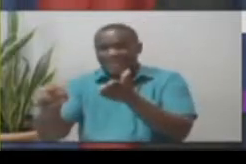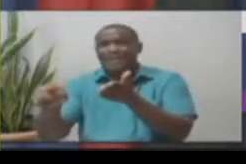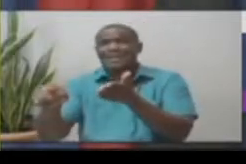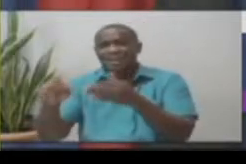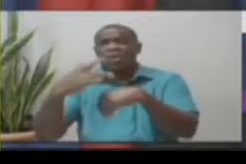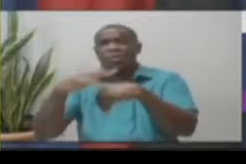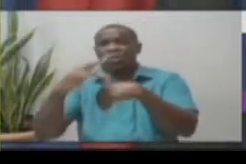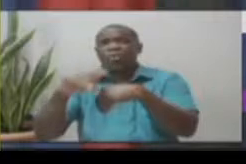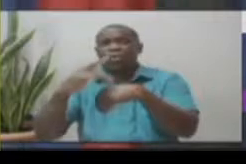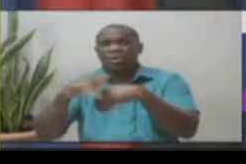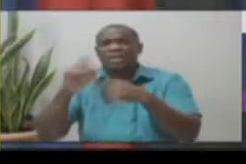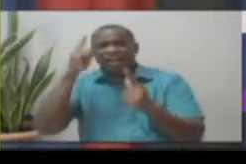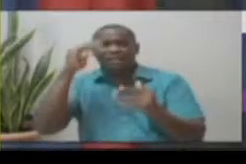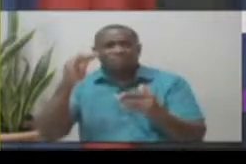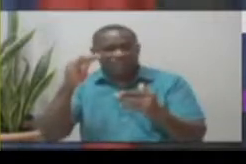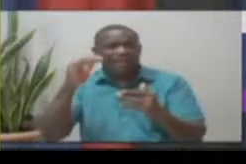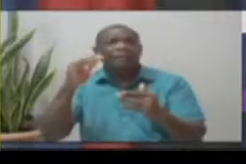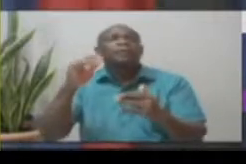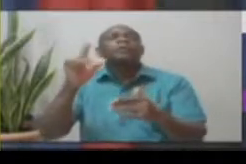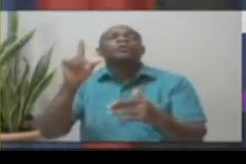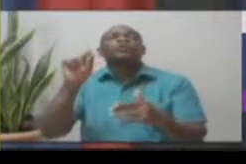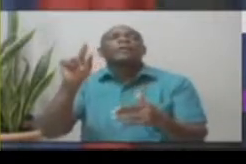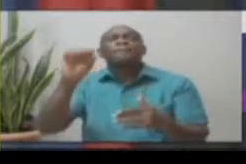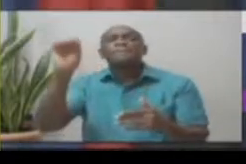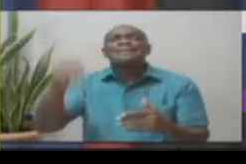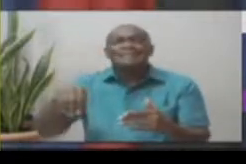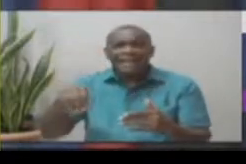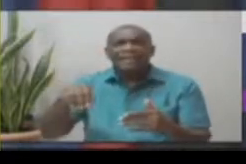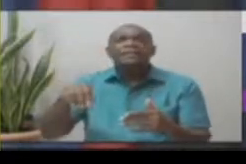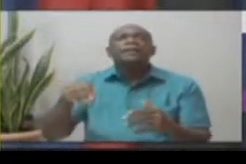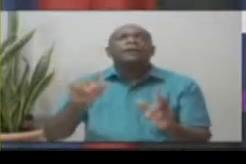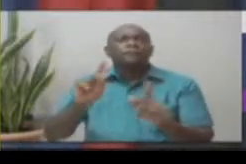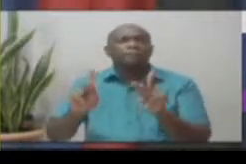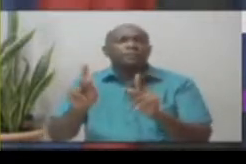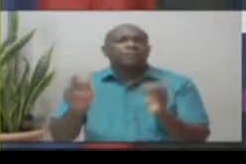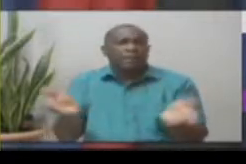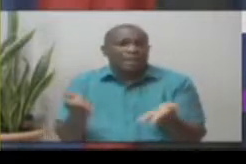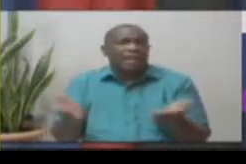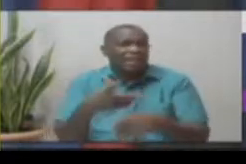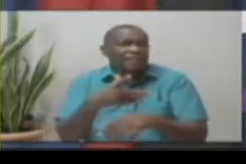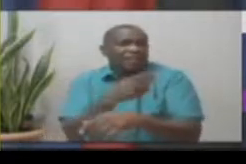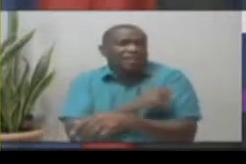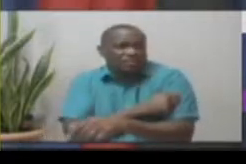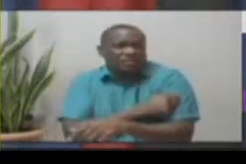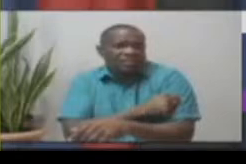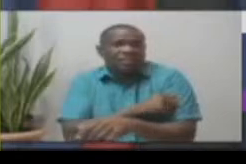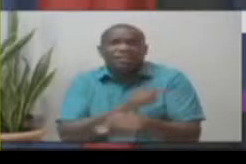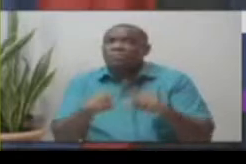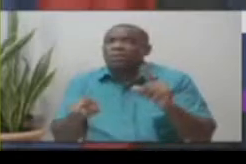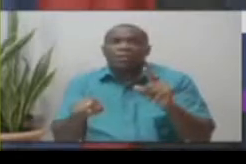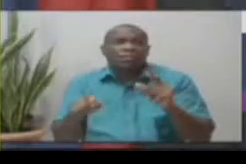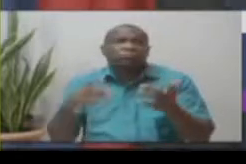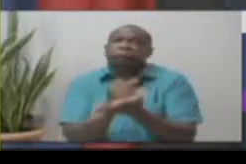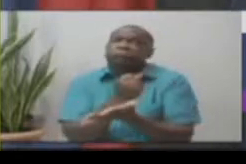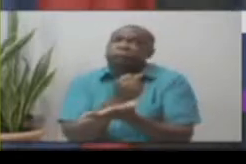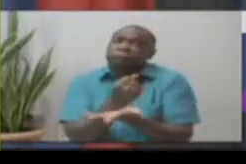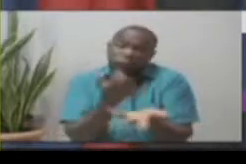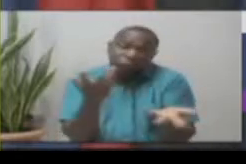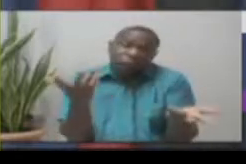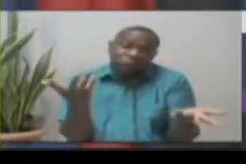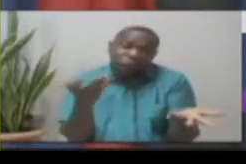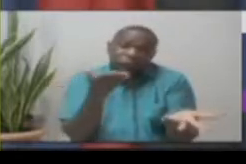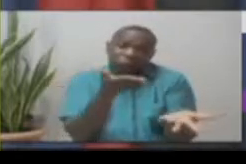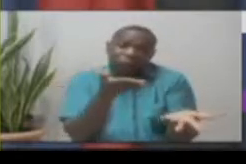involvement, expecting to get 20% of our population from that. So far, that's all we've got. From our